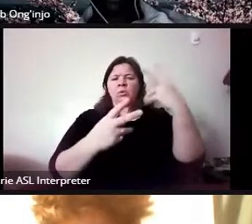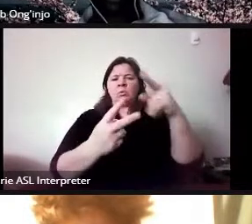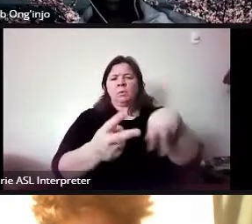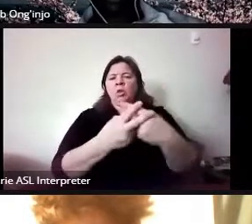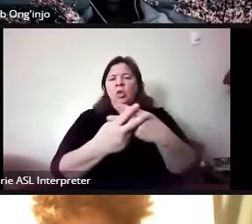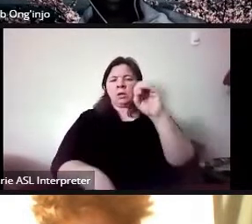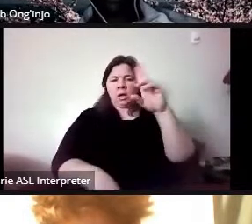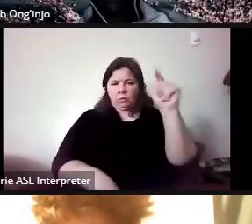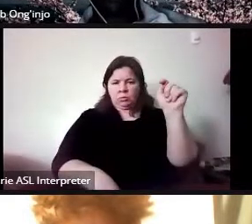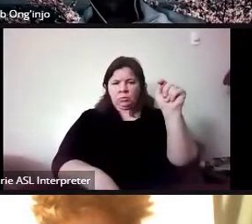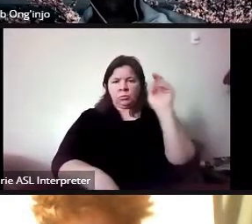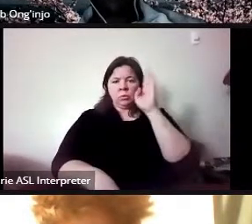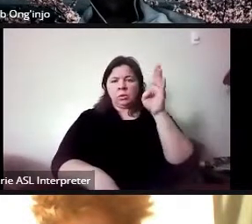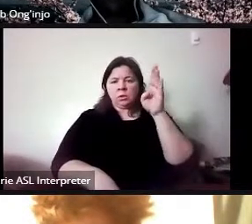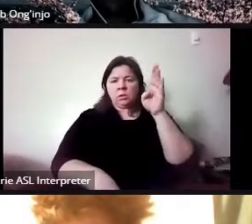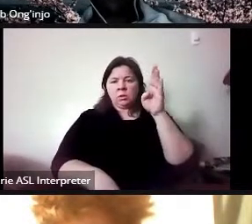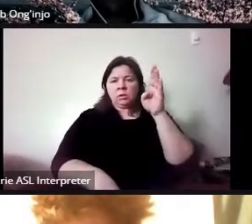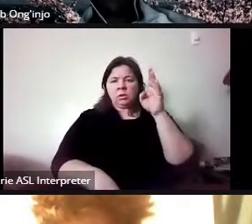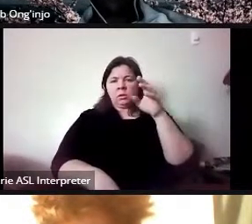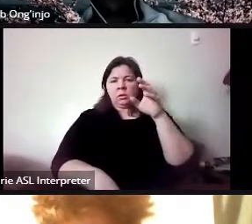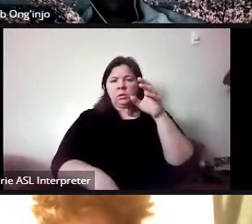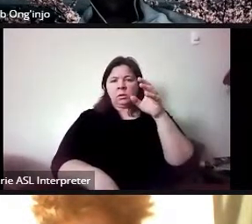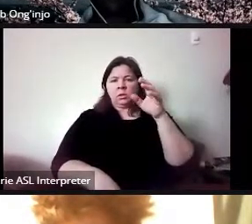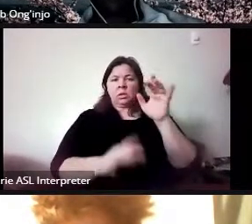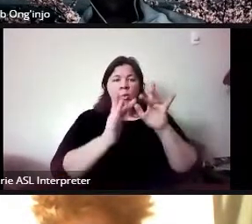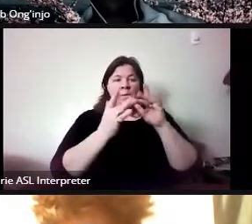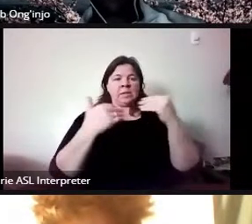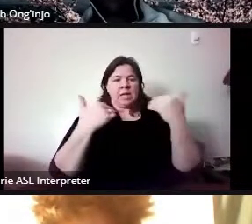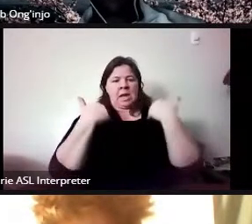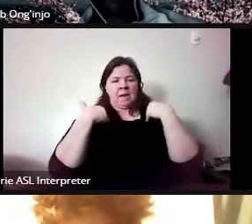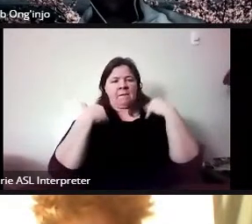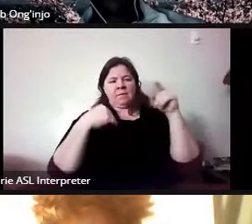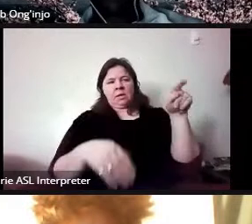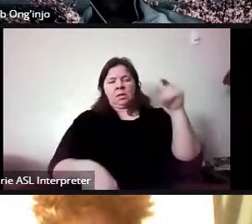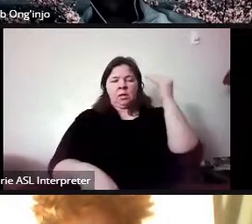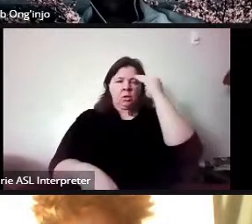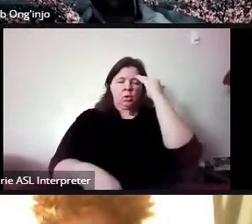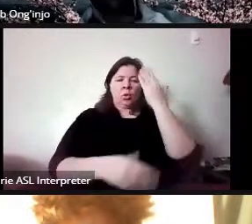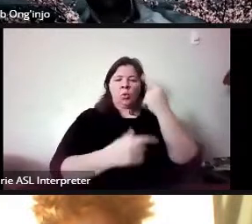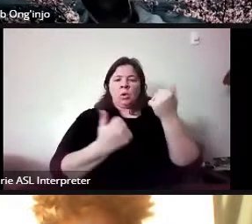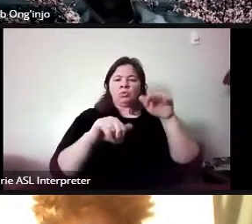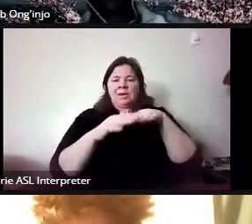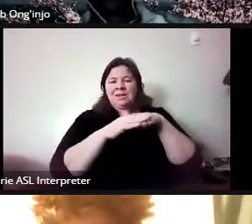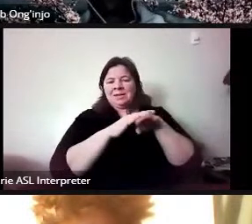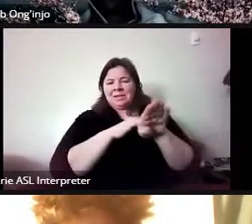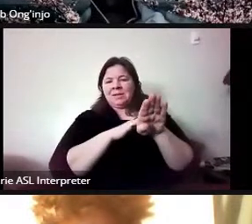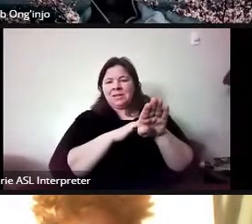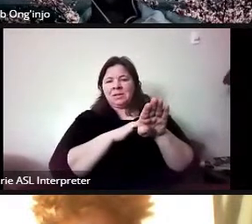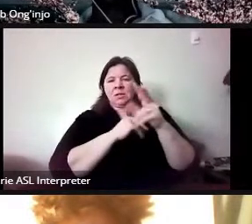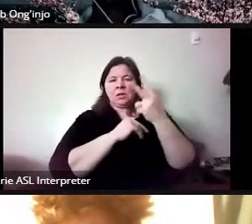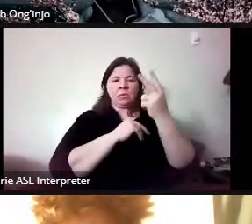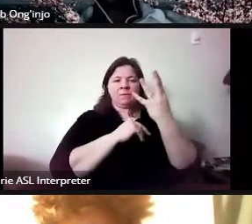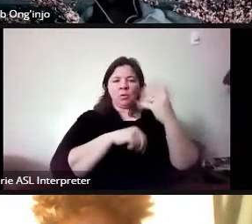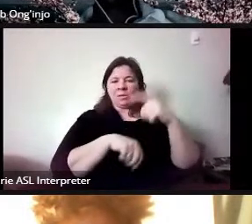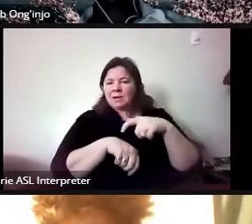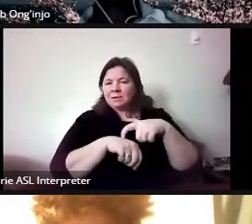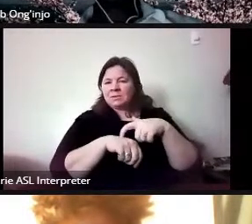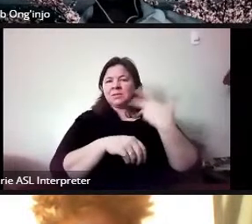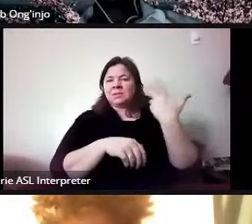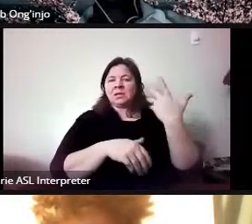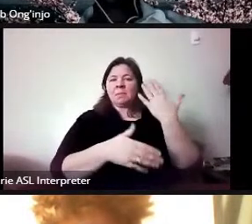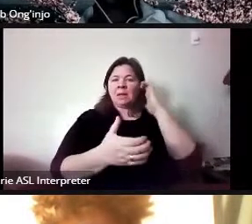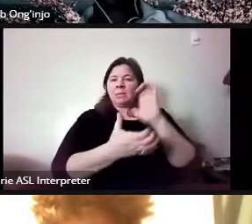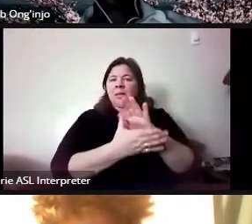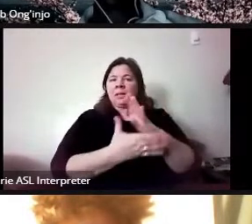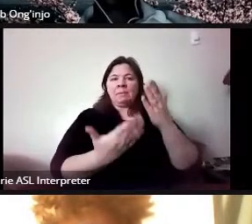out. Because that's just another security feature that a lot of websites have, because they know that if somebody's trying to get your account, if they try it 3-4 times, they might believe